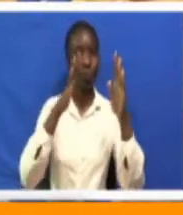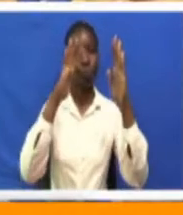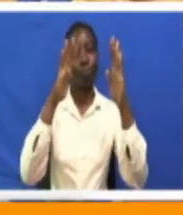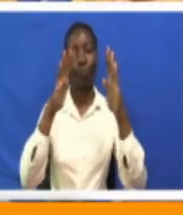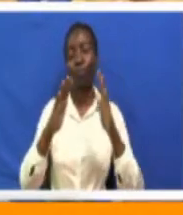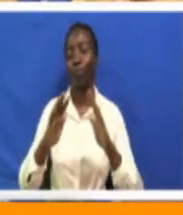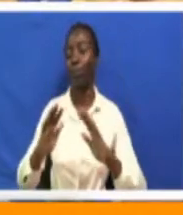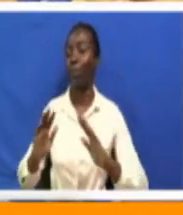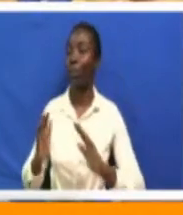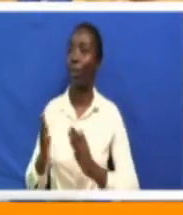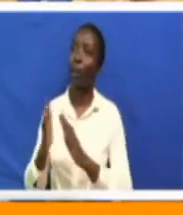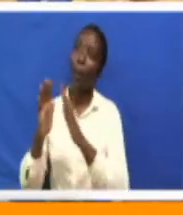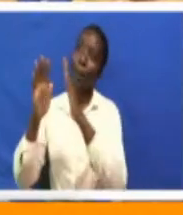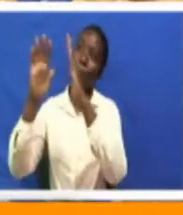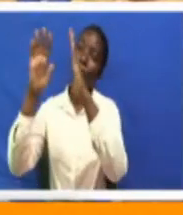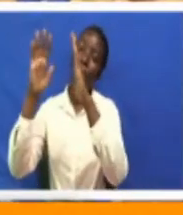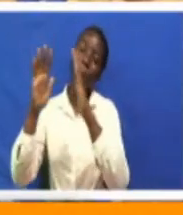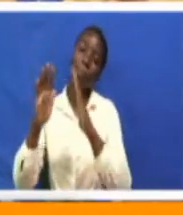Bubblegum